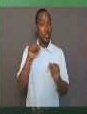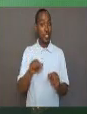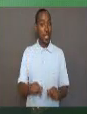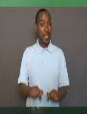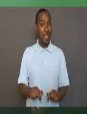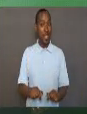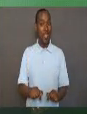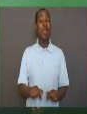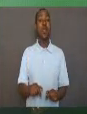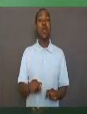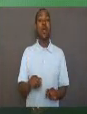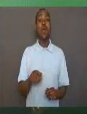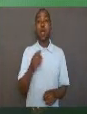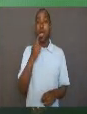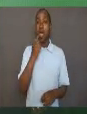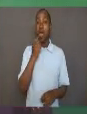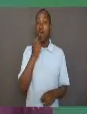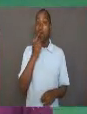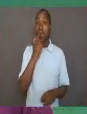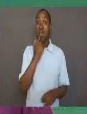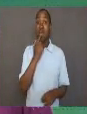today is the mouth.